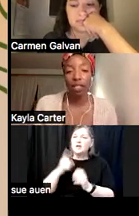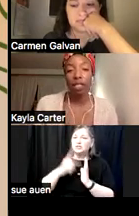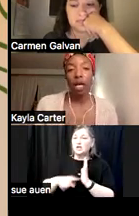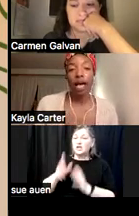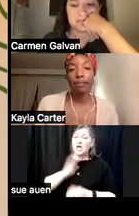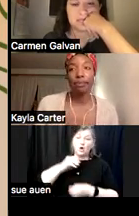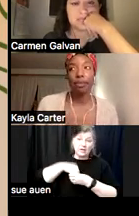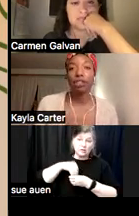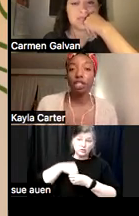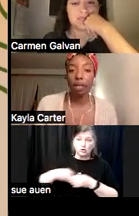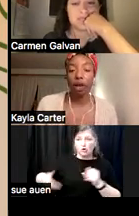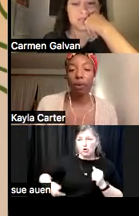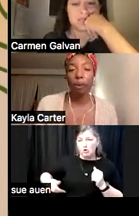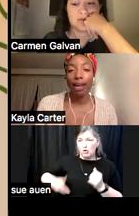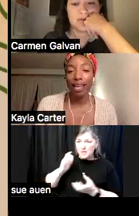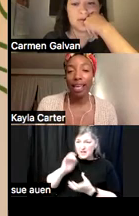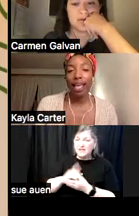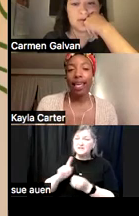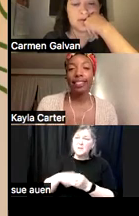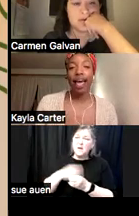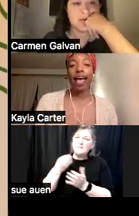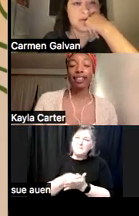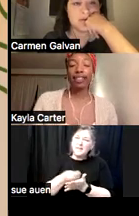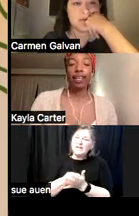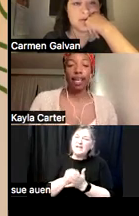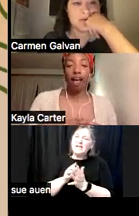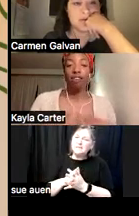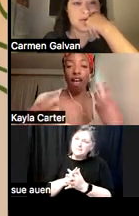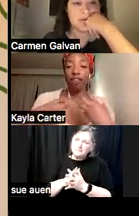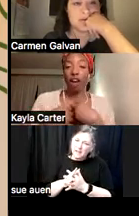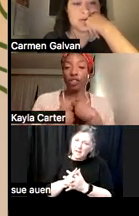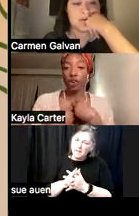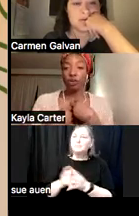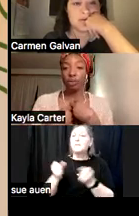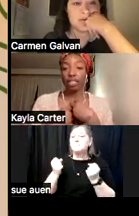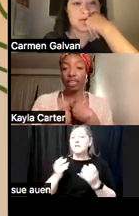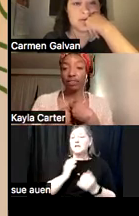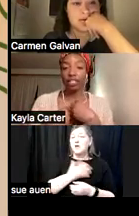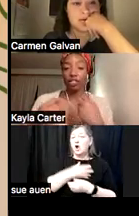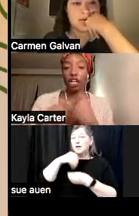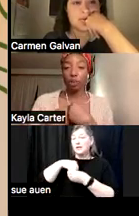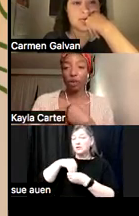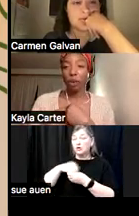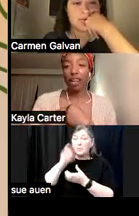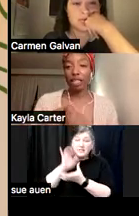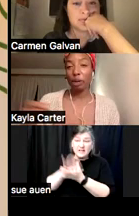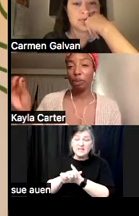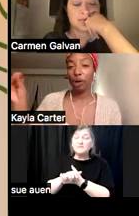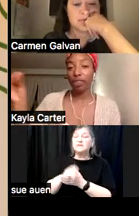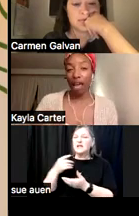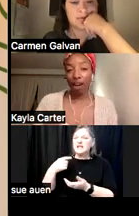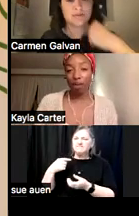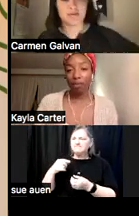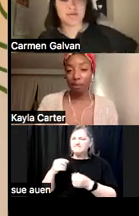beliefs and judgment around money is that a lot of our internal beliefs and judgment around money has been